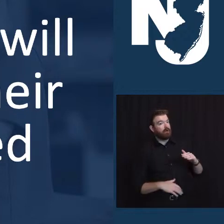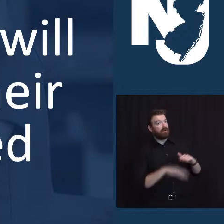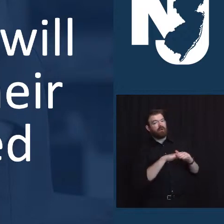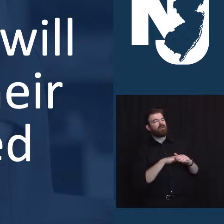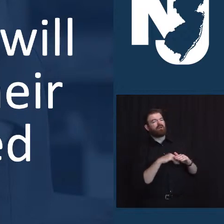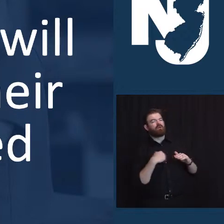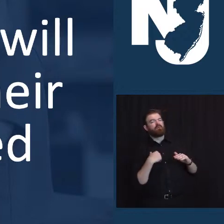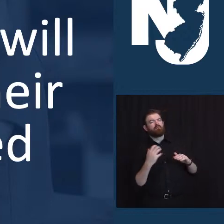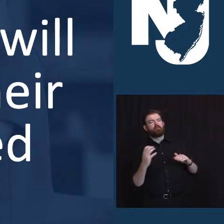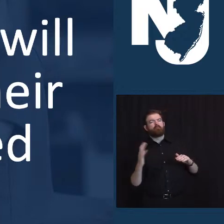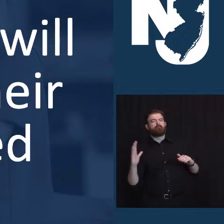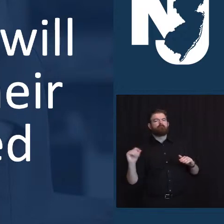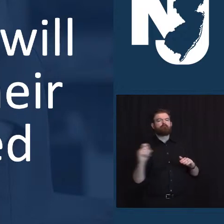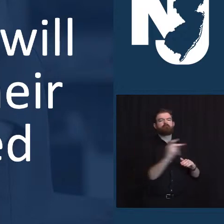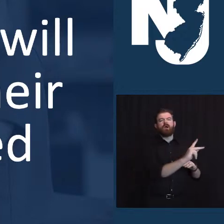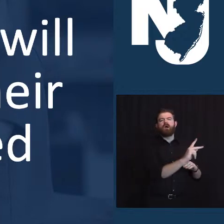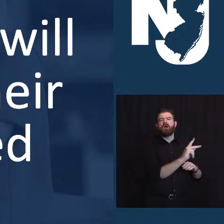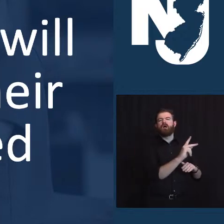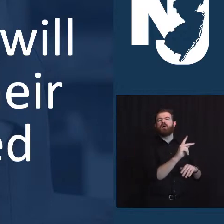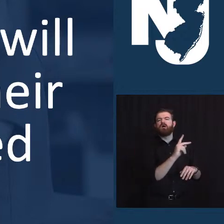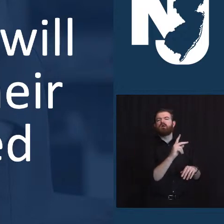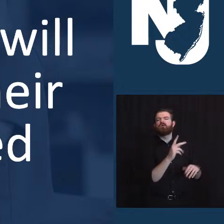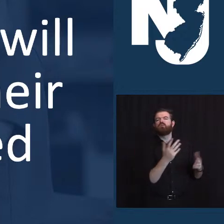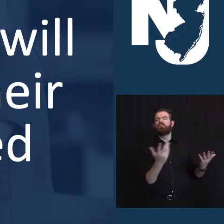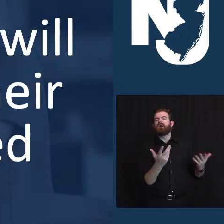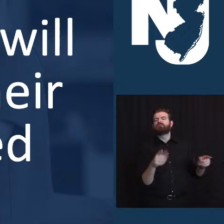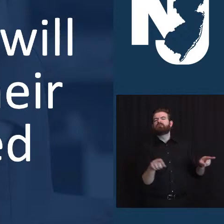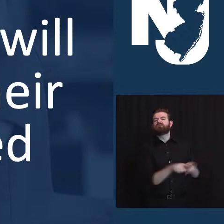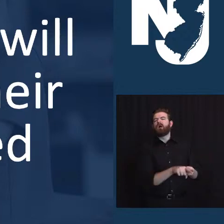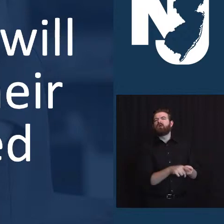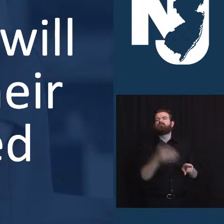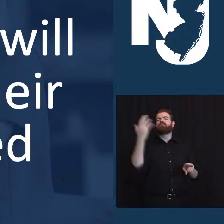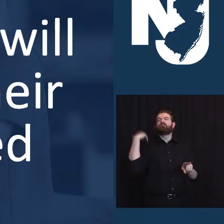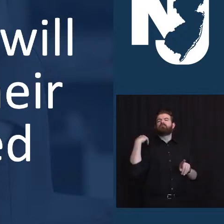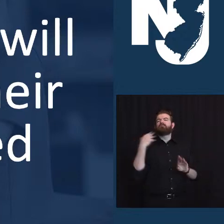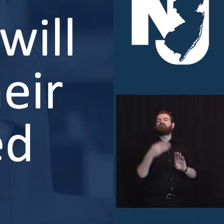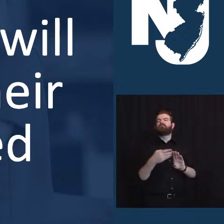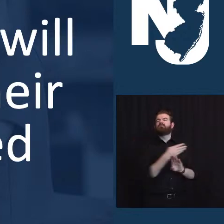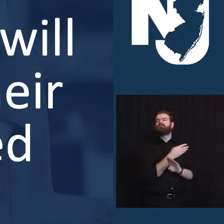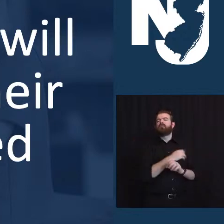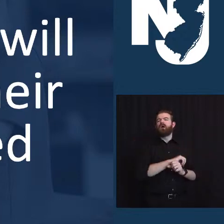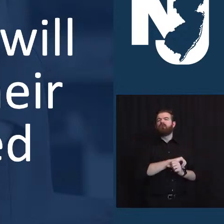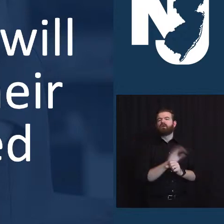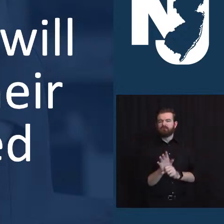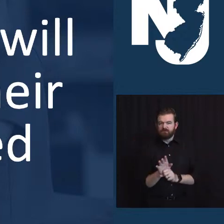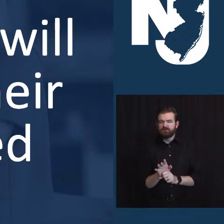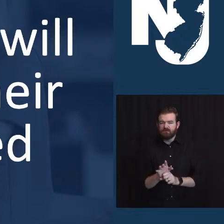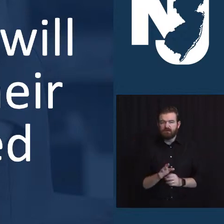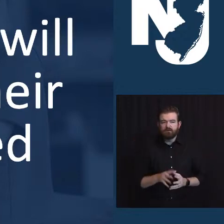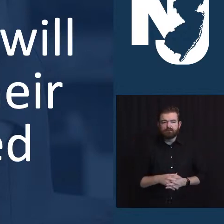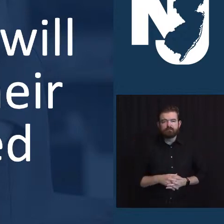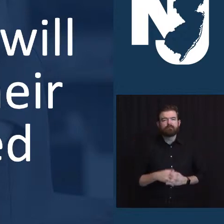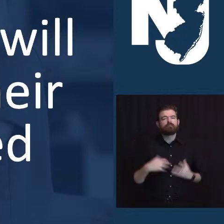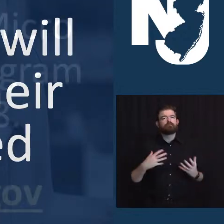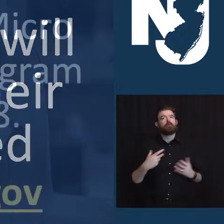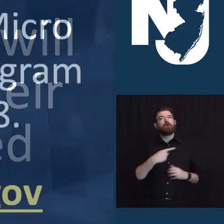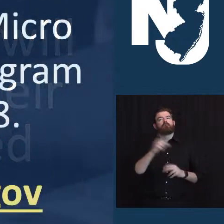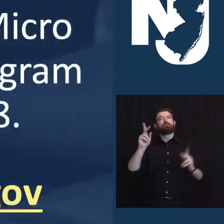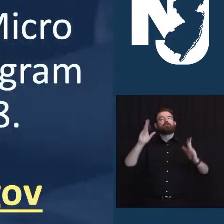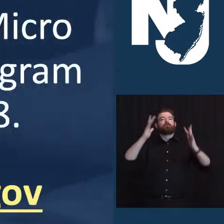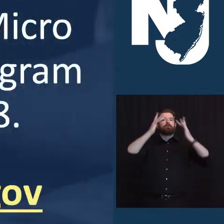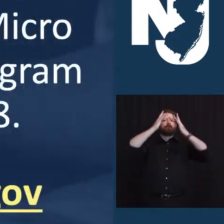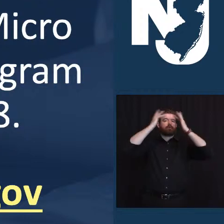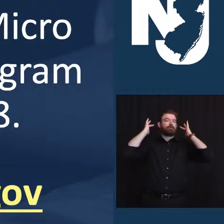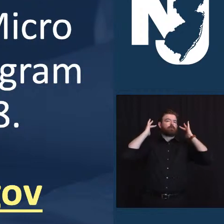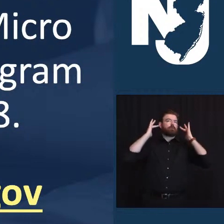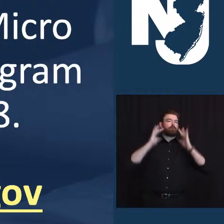economy back working for more parents, as well as for peace of mind. And before we get to the numbers, switching